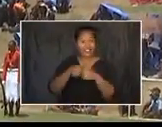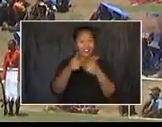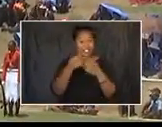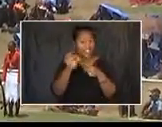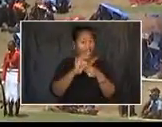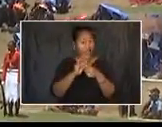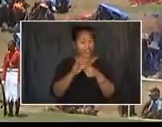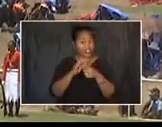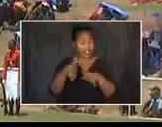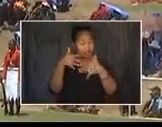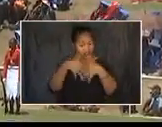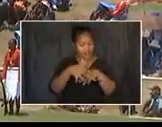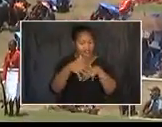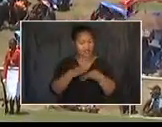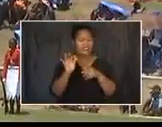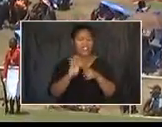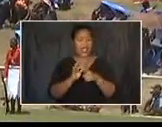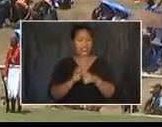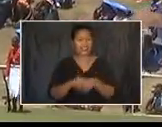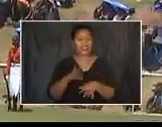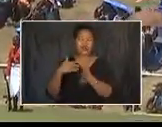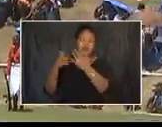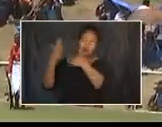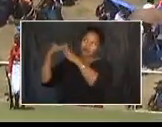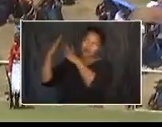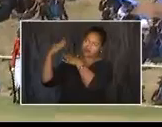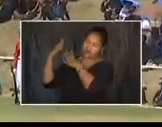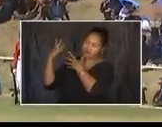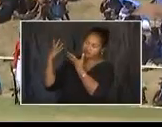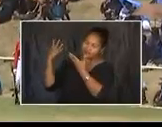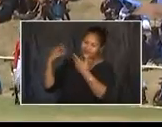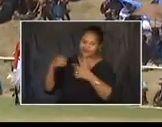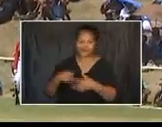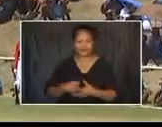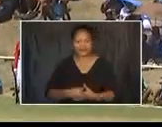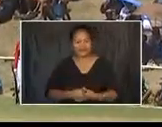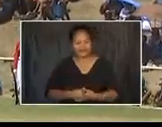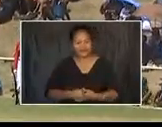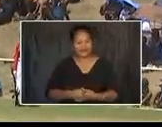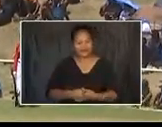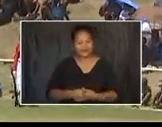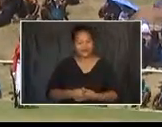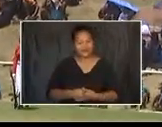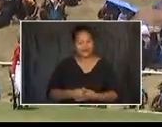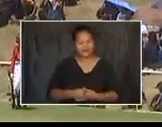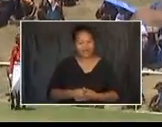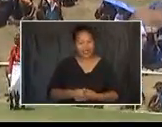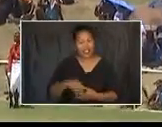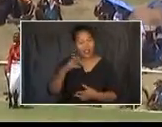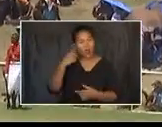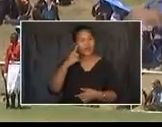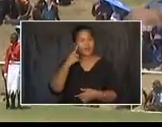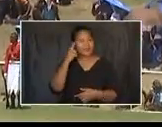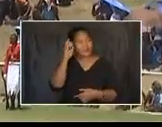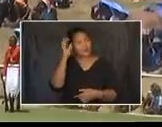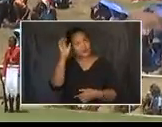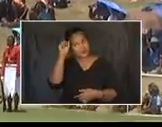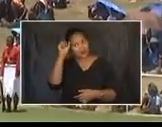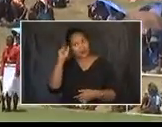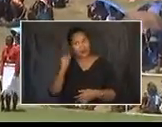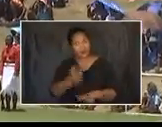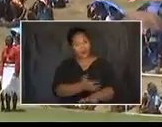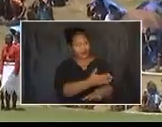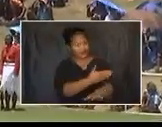in front of the ranks, it goes back to times of prior to war as well as after war, where the